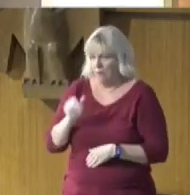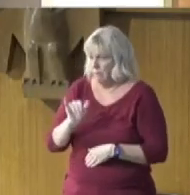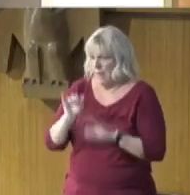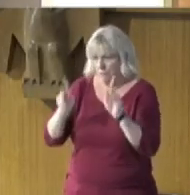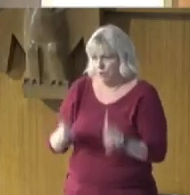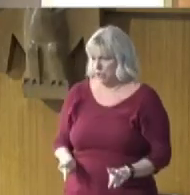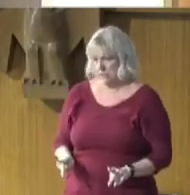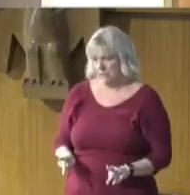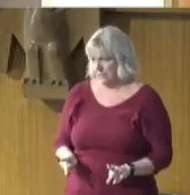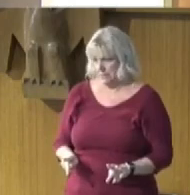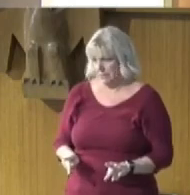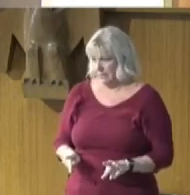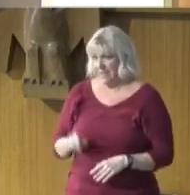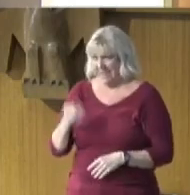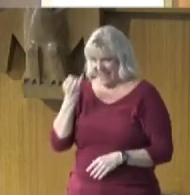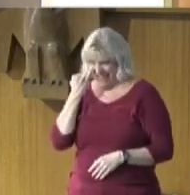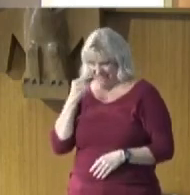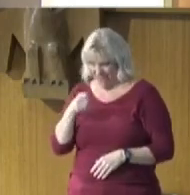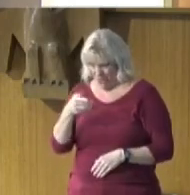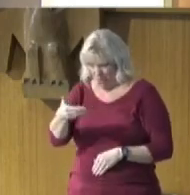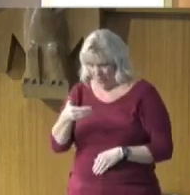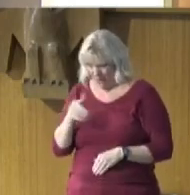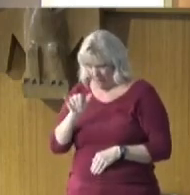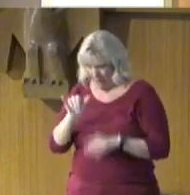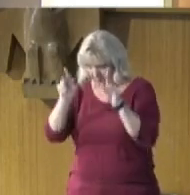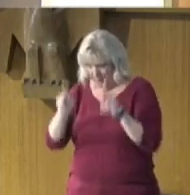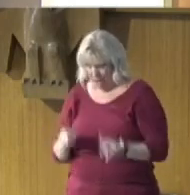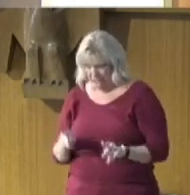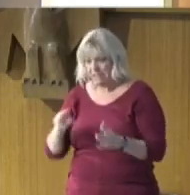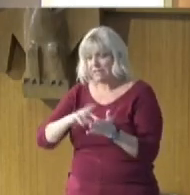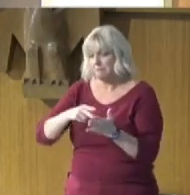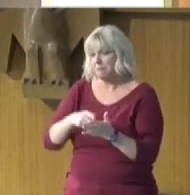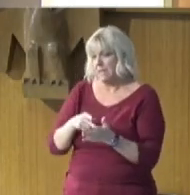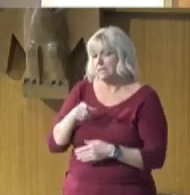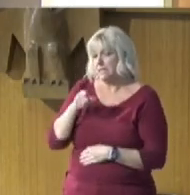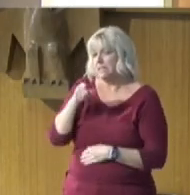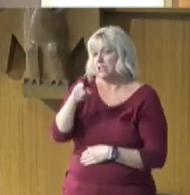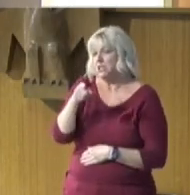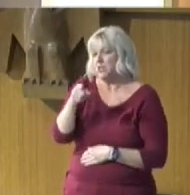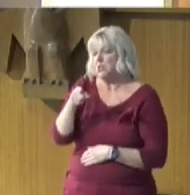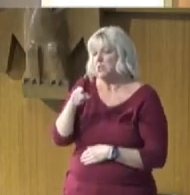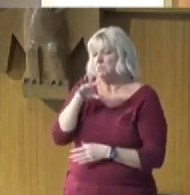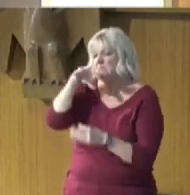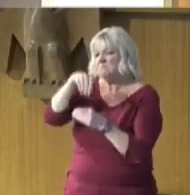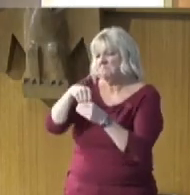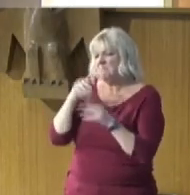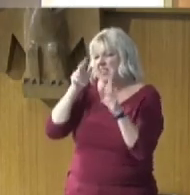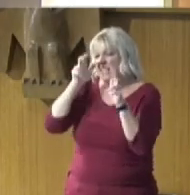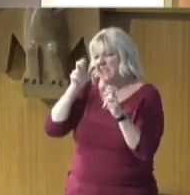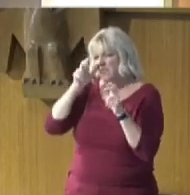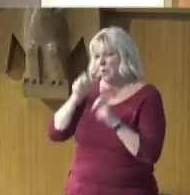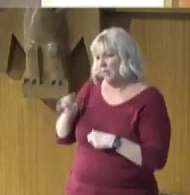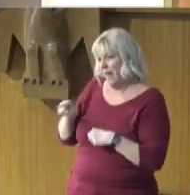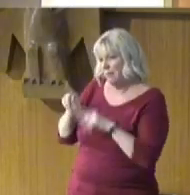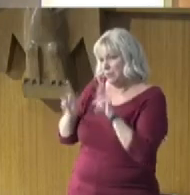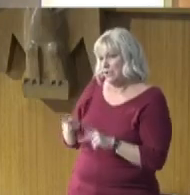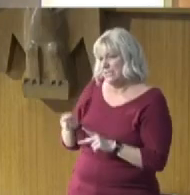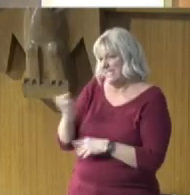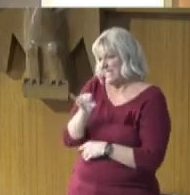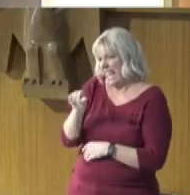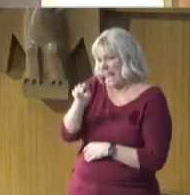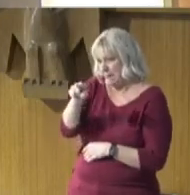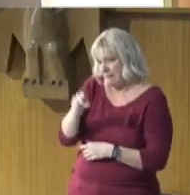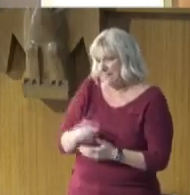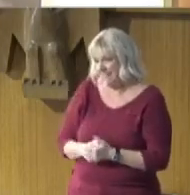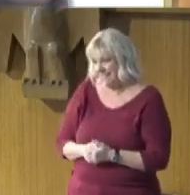house. For to welcome is to participate in the evil deeds of such a person.